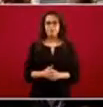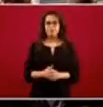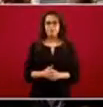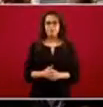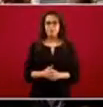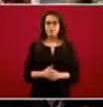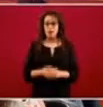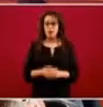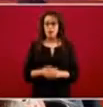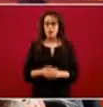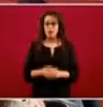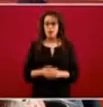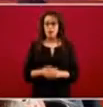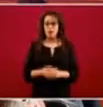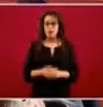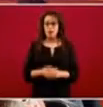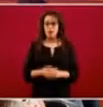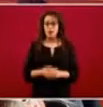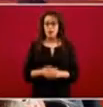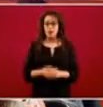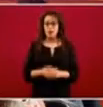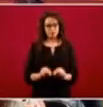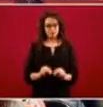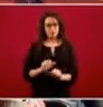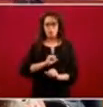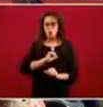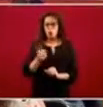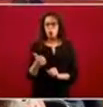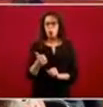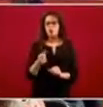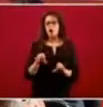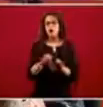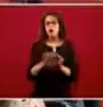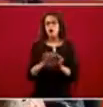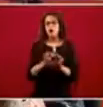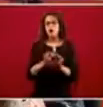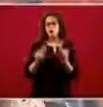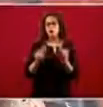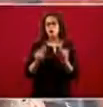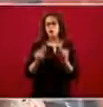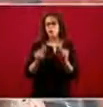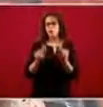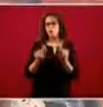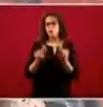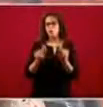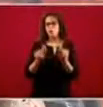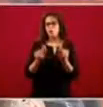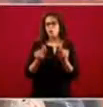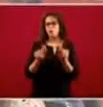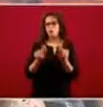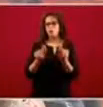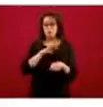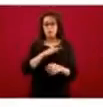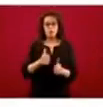incapacity certificates in a comfortable manner for them. Now,